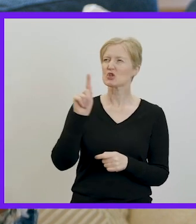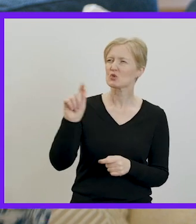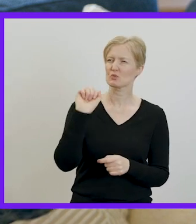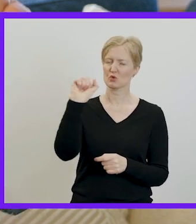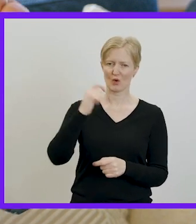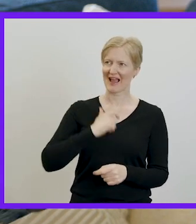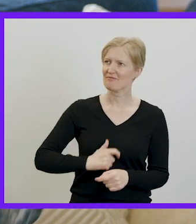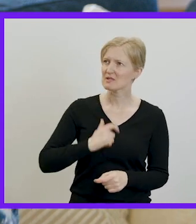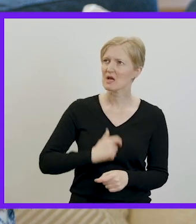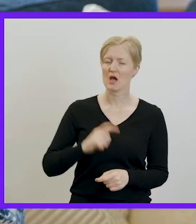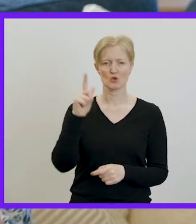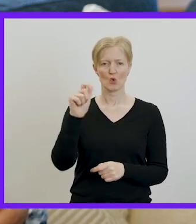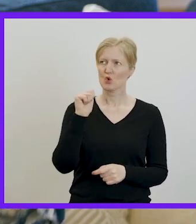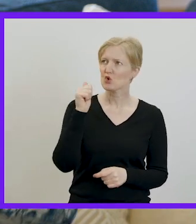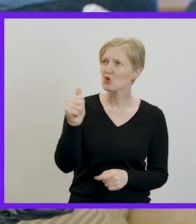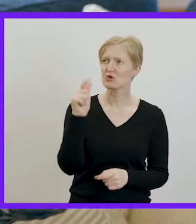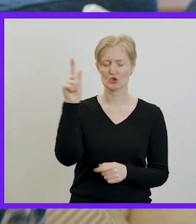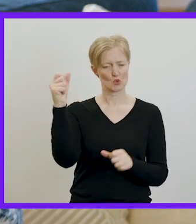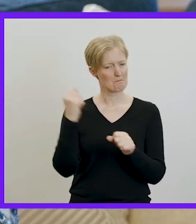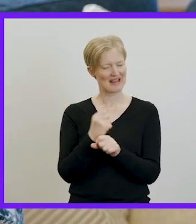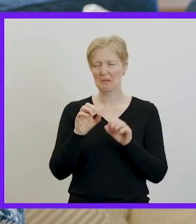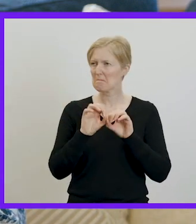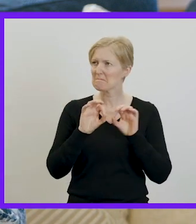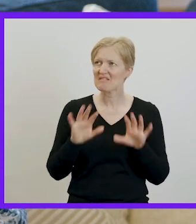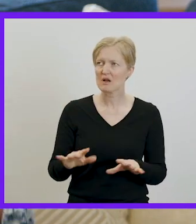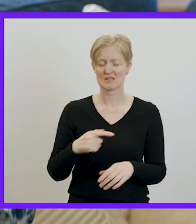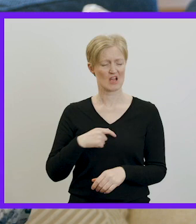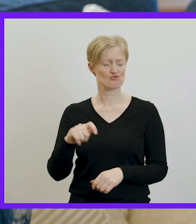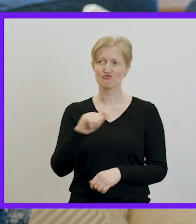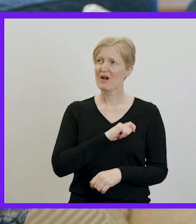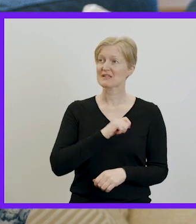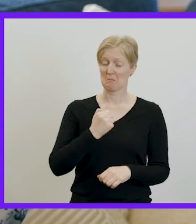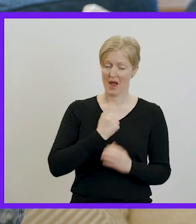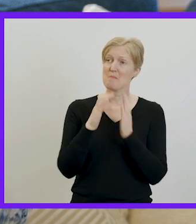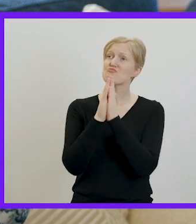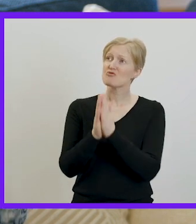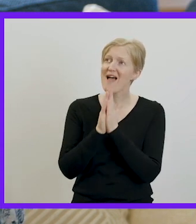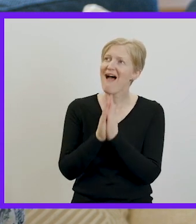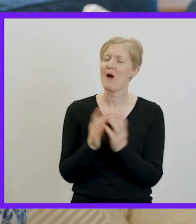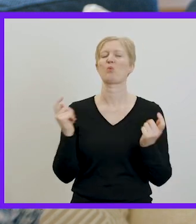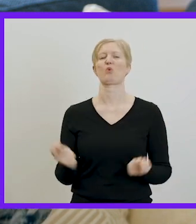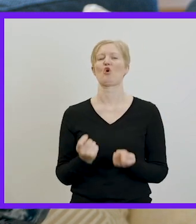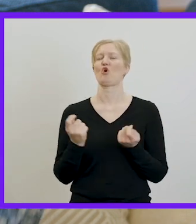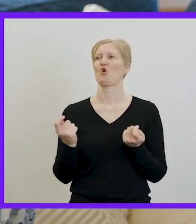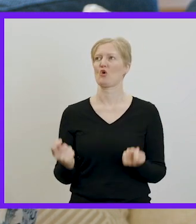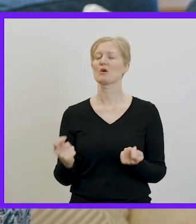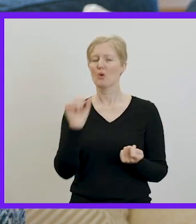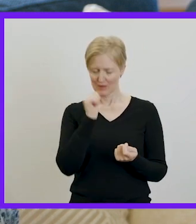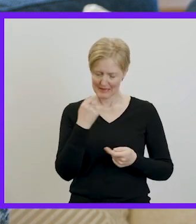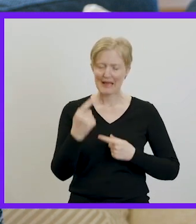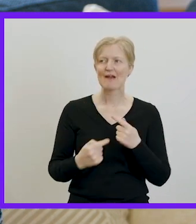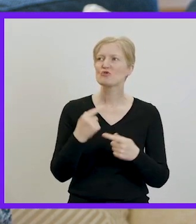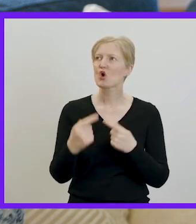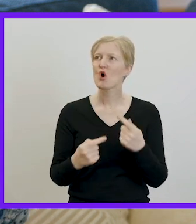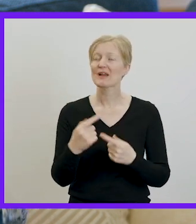character. I trust that you're good. I trust that you're a miracle-working God, and I trust that my prayers work. So I'm going to keep on